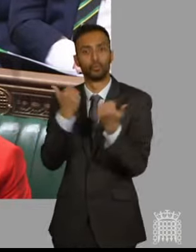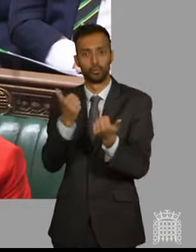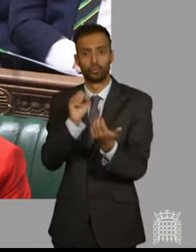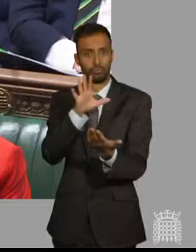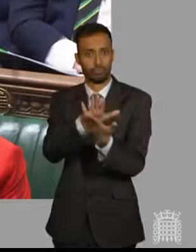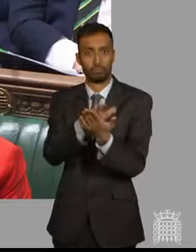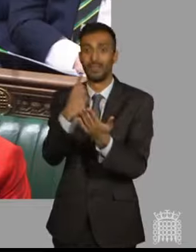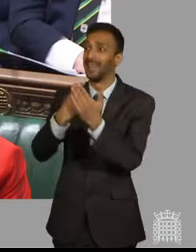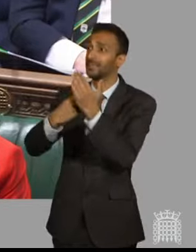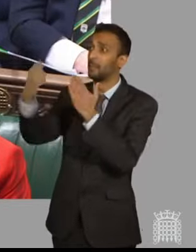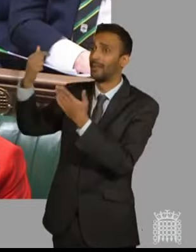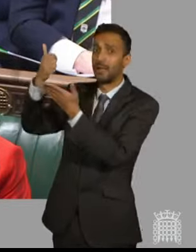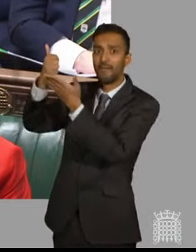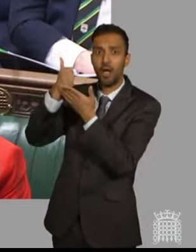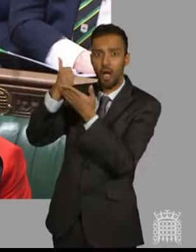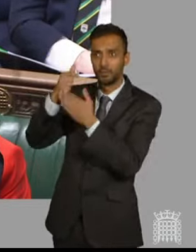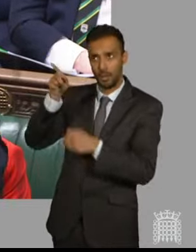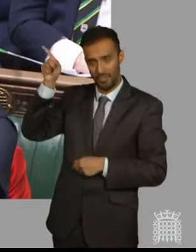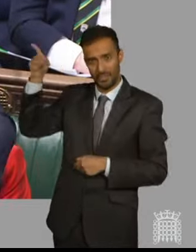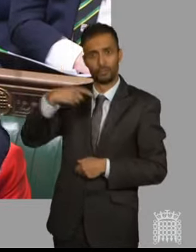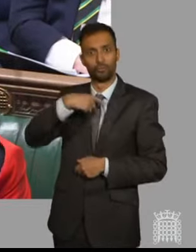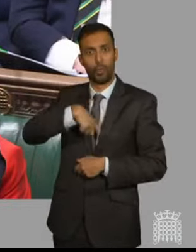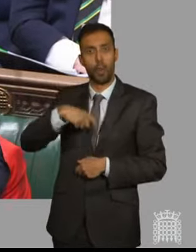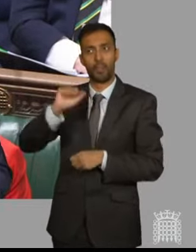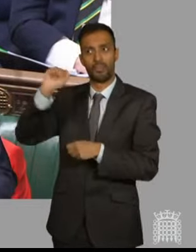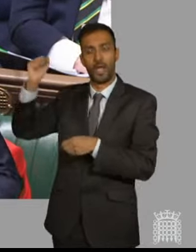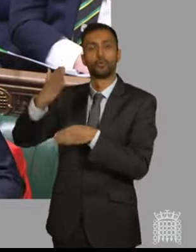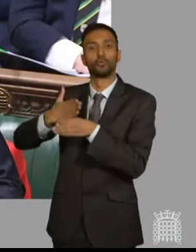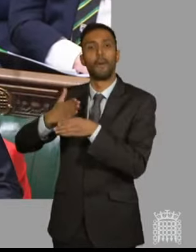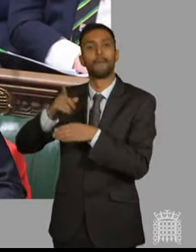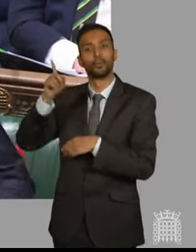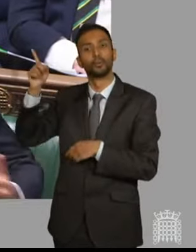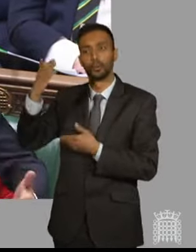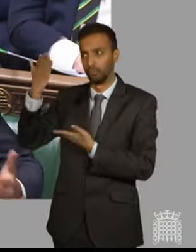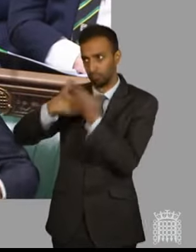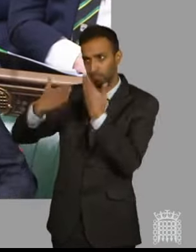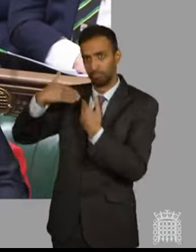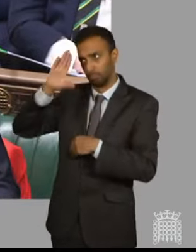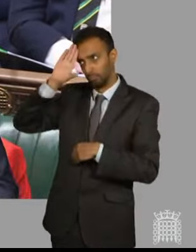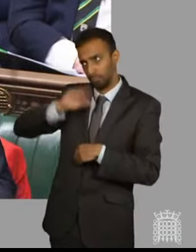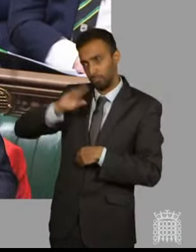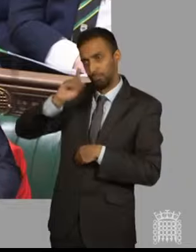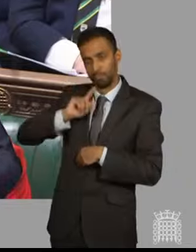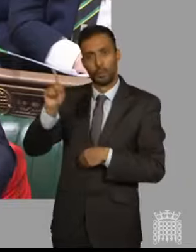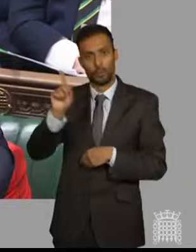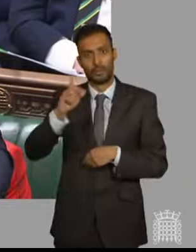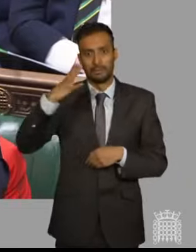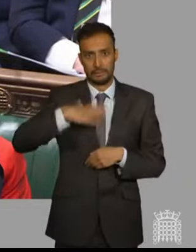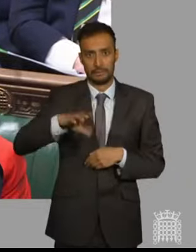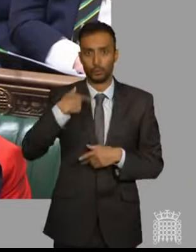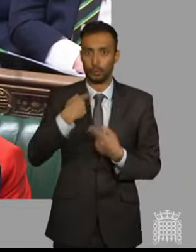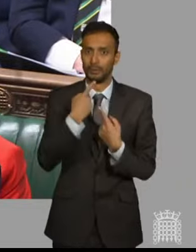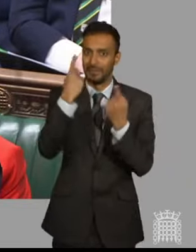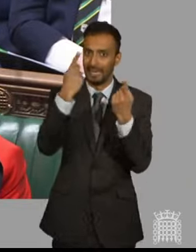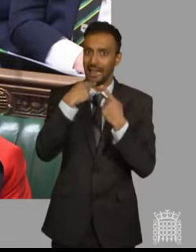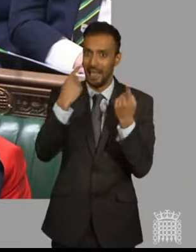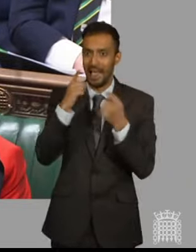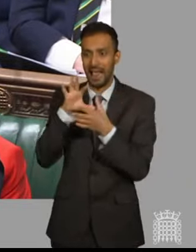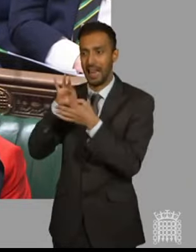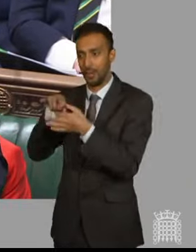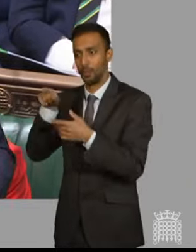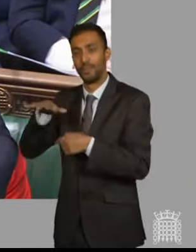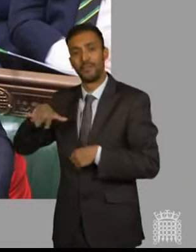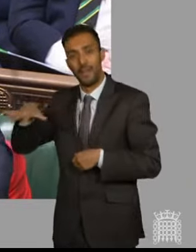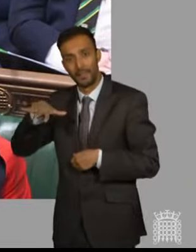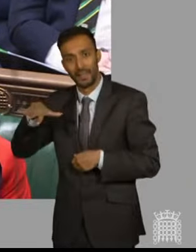in the case of ministers' family members, and when specific questions are asked in things like liaison committee, as I have been in dialogue with the